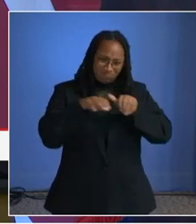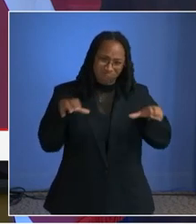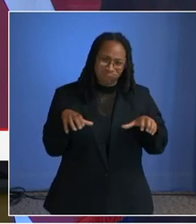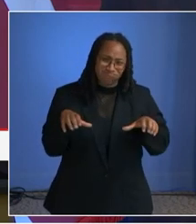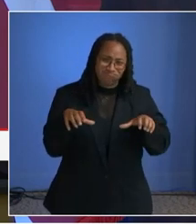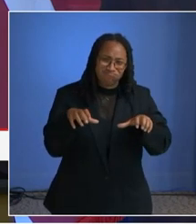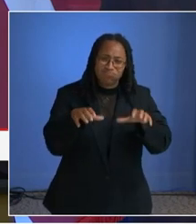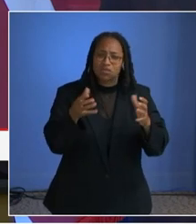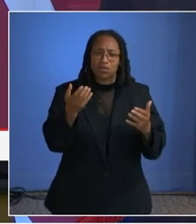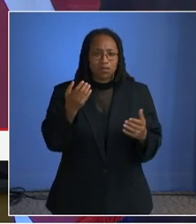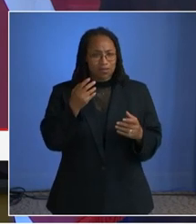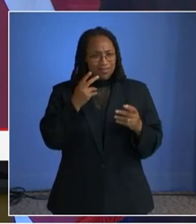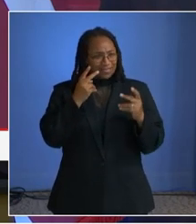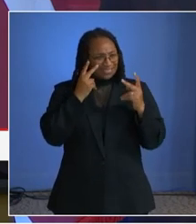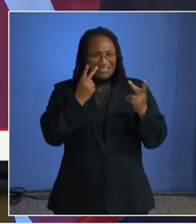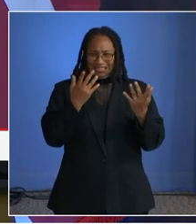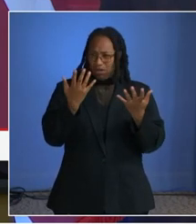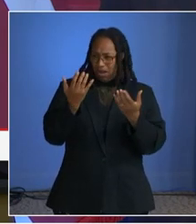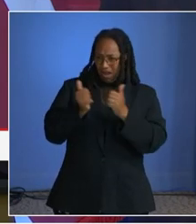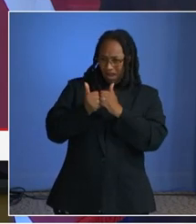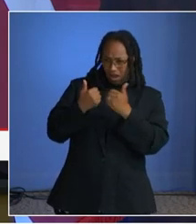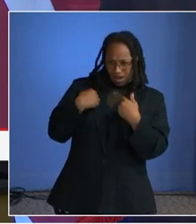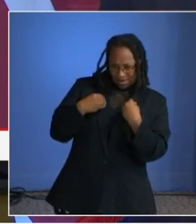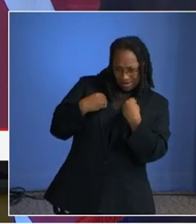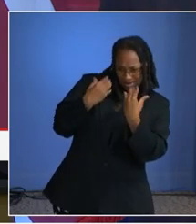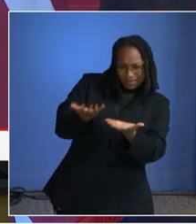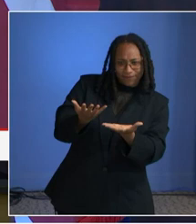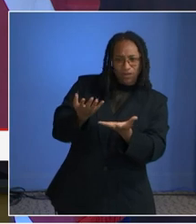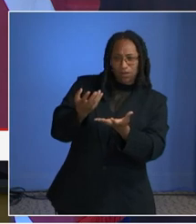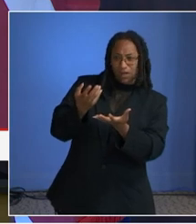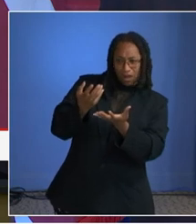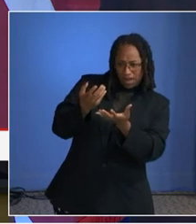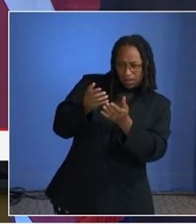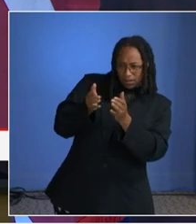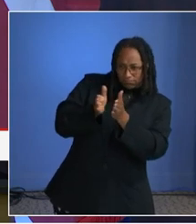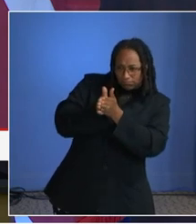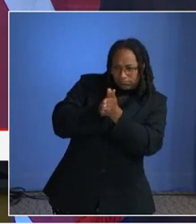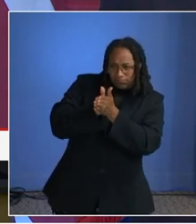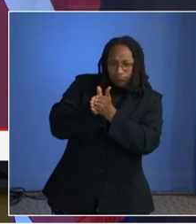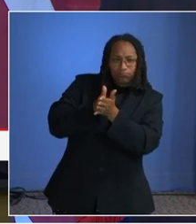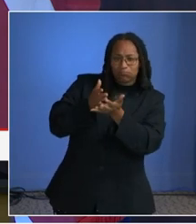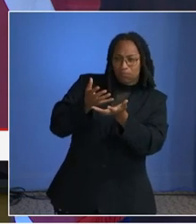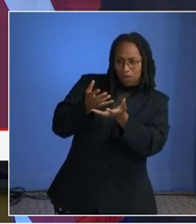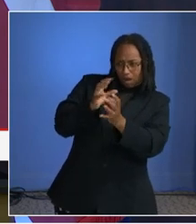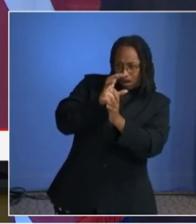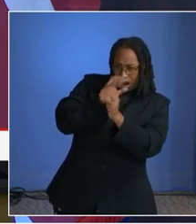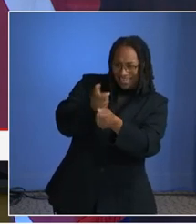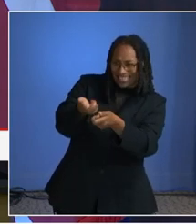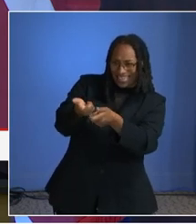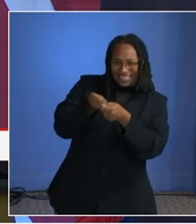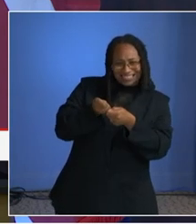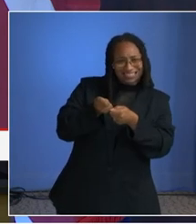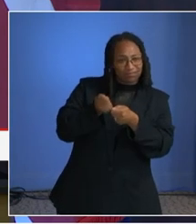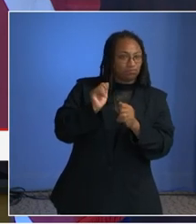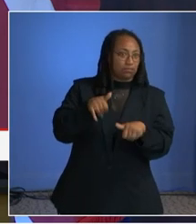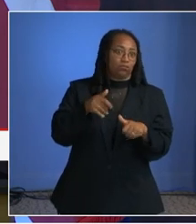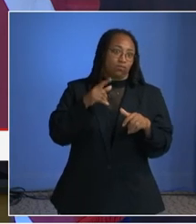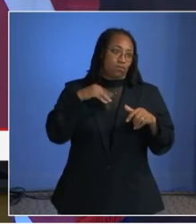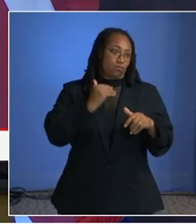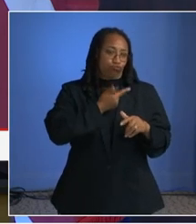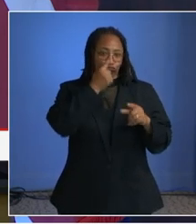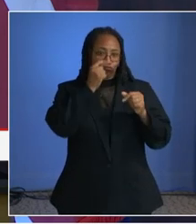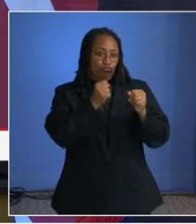us. And so we think that any legislation, especially when we're talking about police officers, has to address